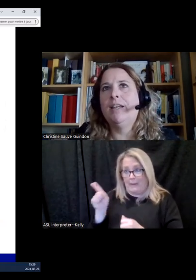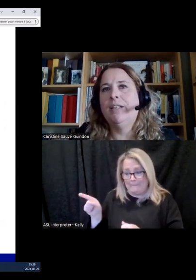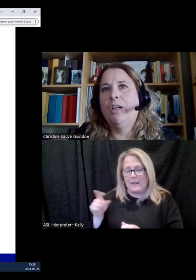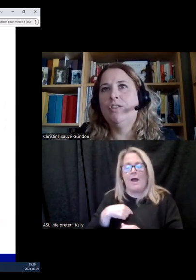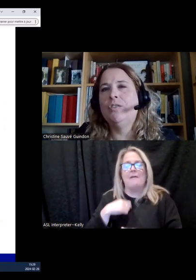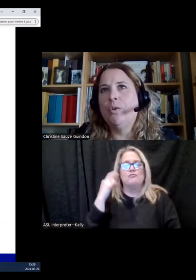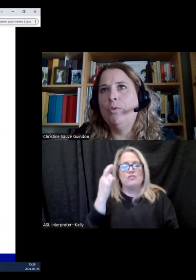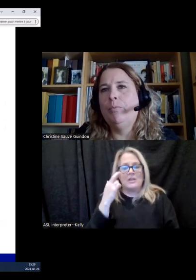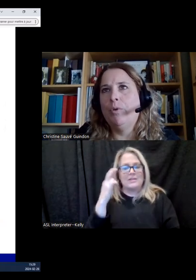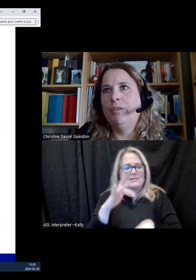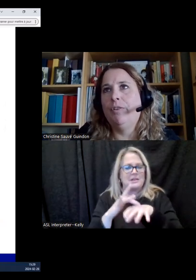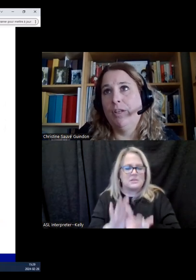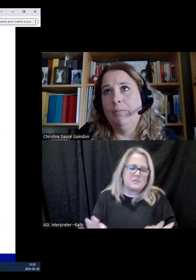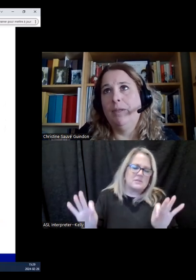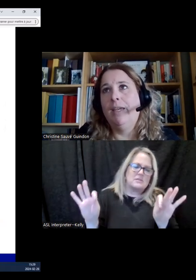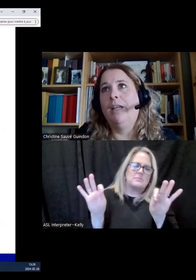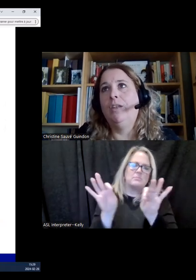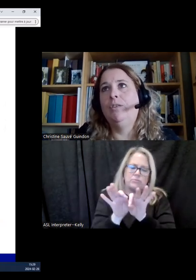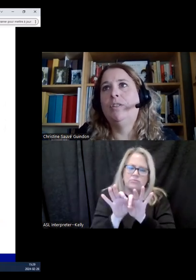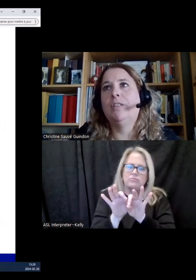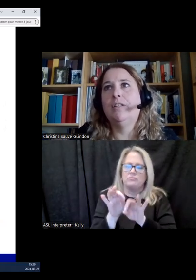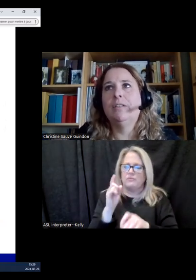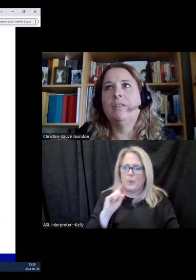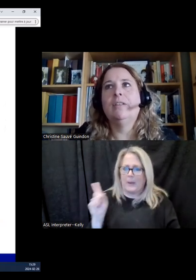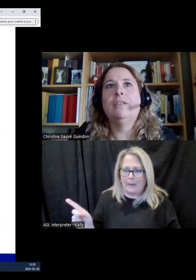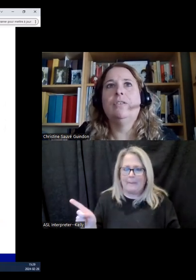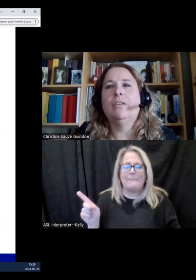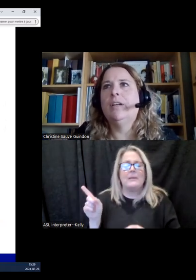realize that touch is so important for him, and